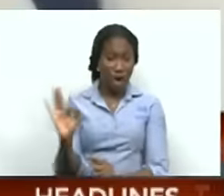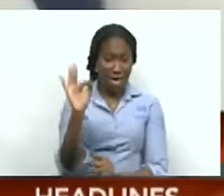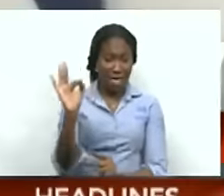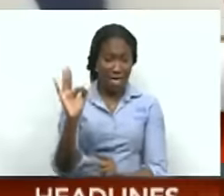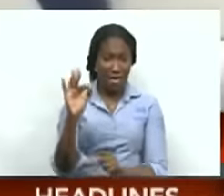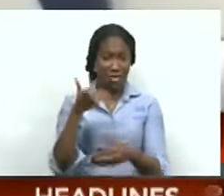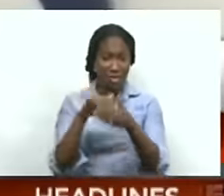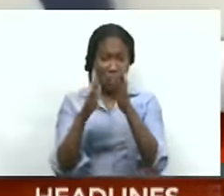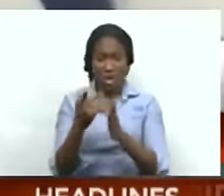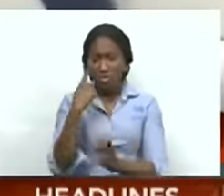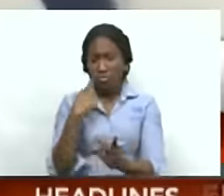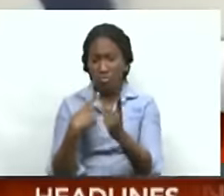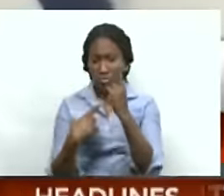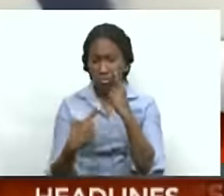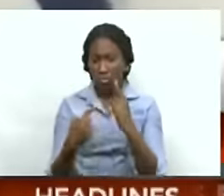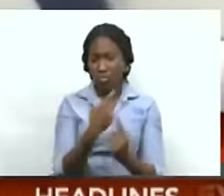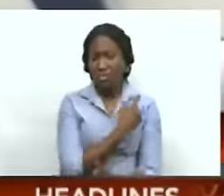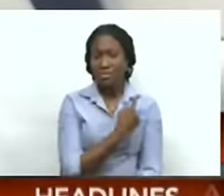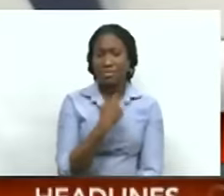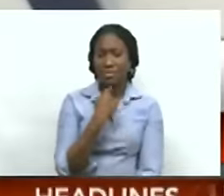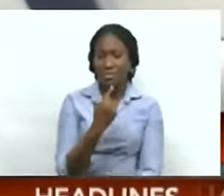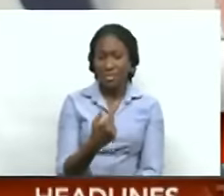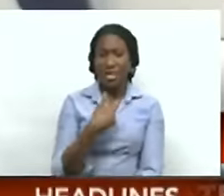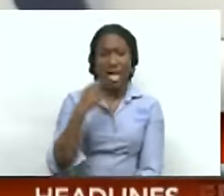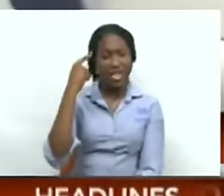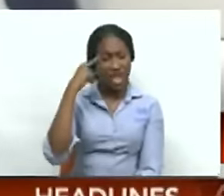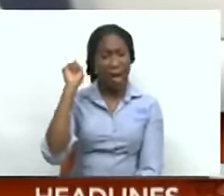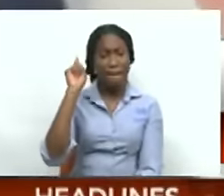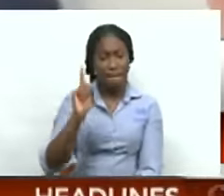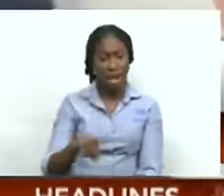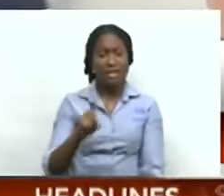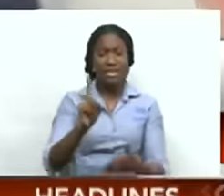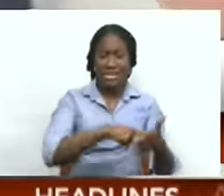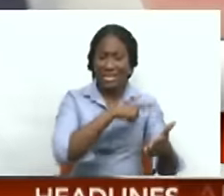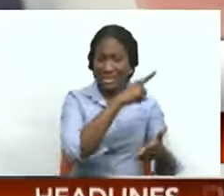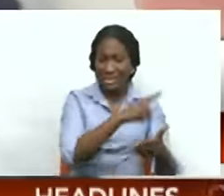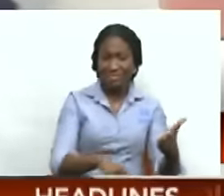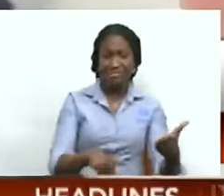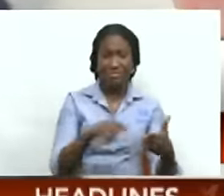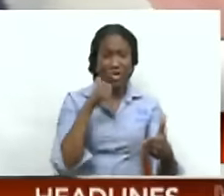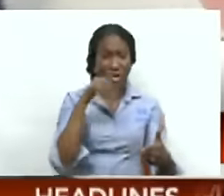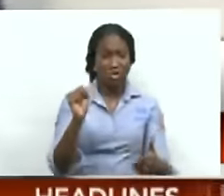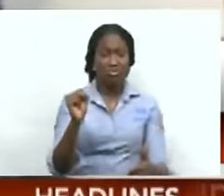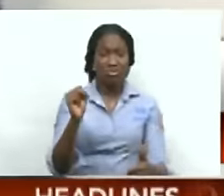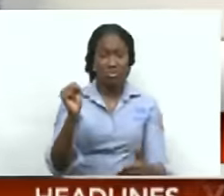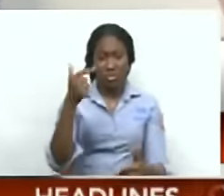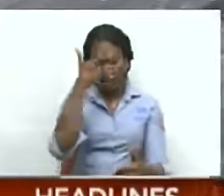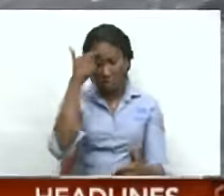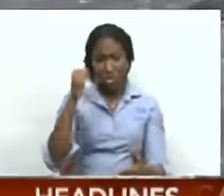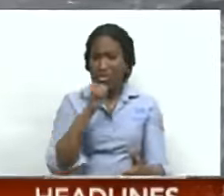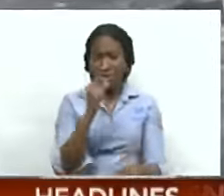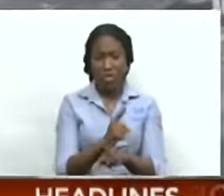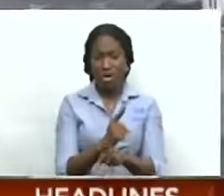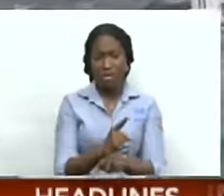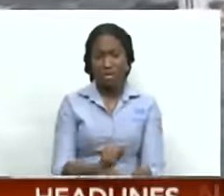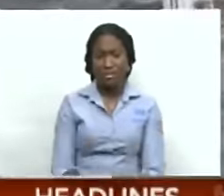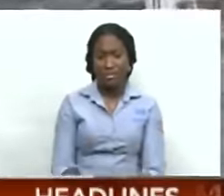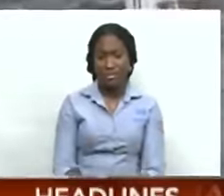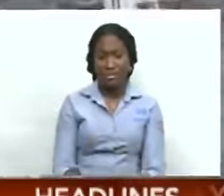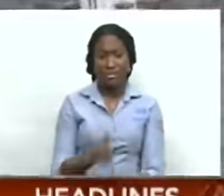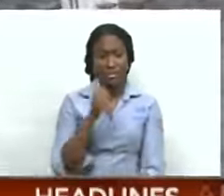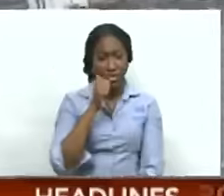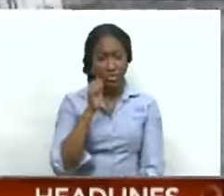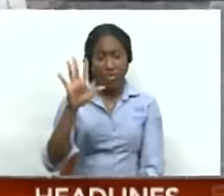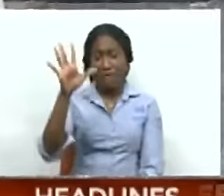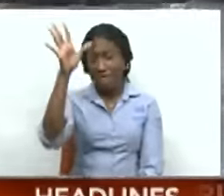suspend these girls who beat me up because they're not right. Father Mukesh Dowlat says he wants a